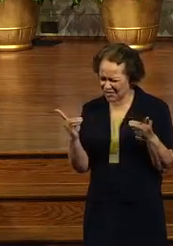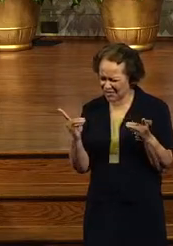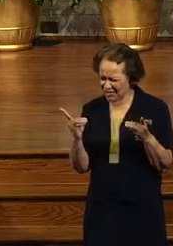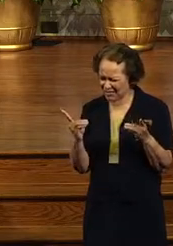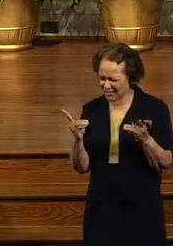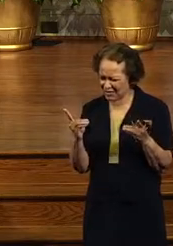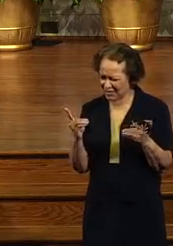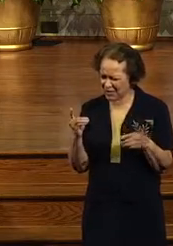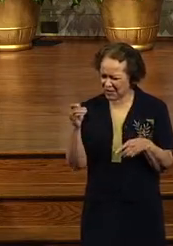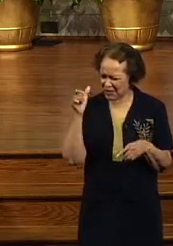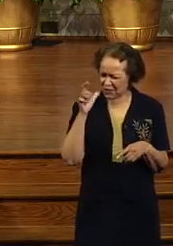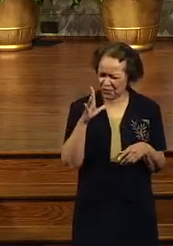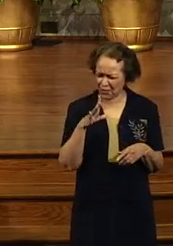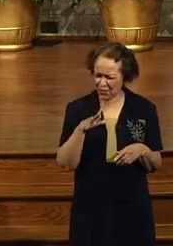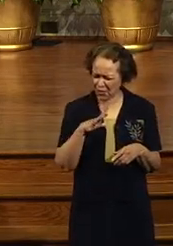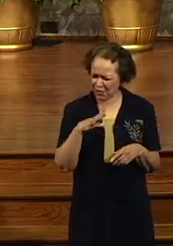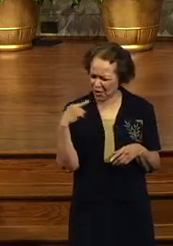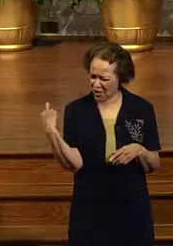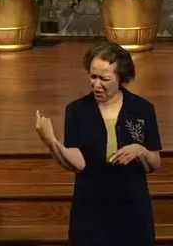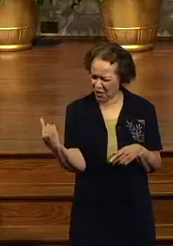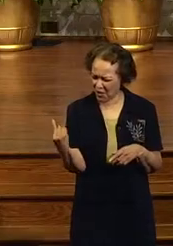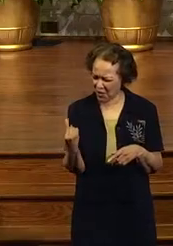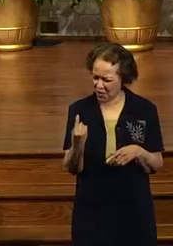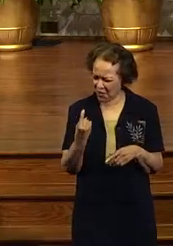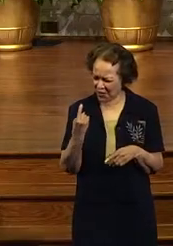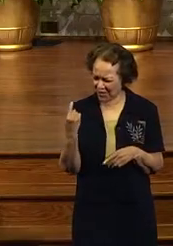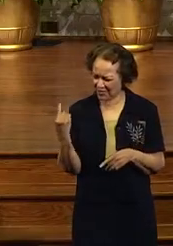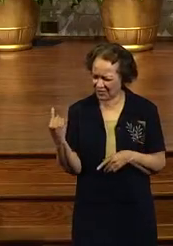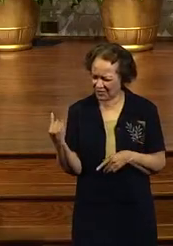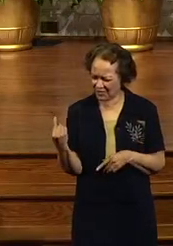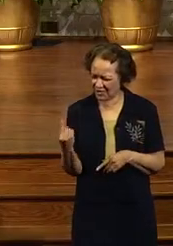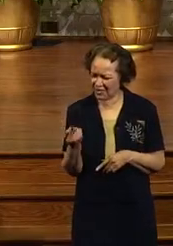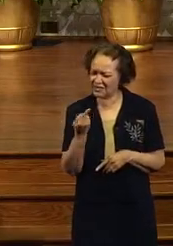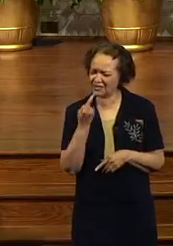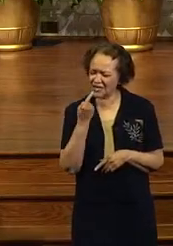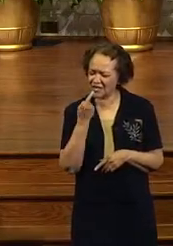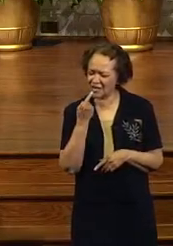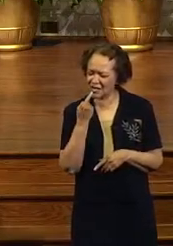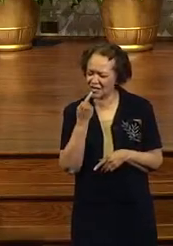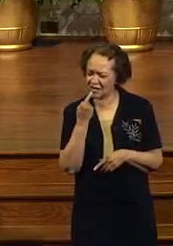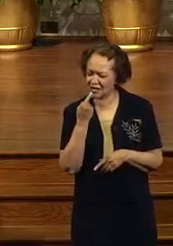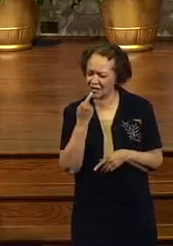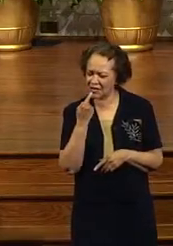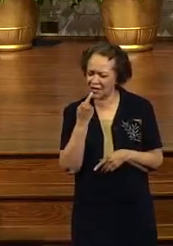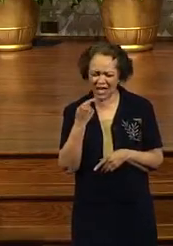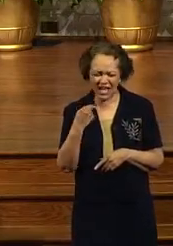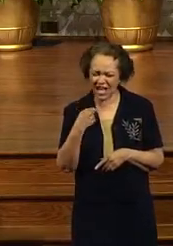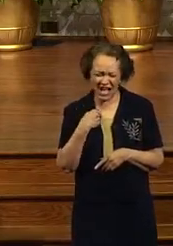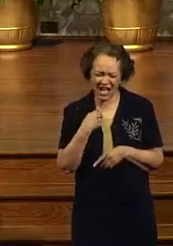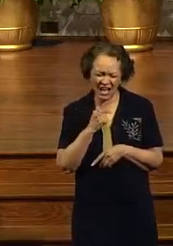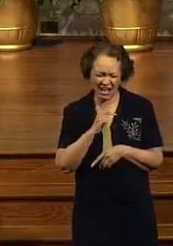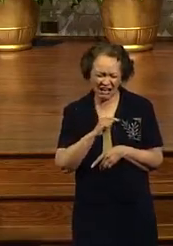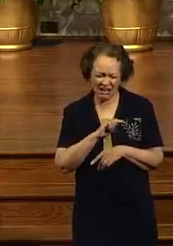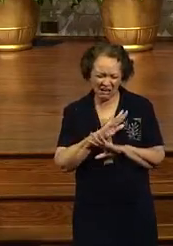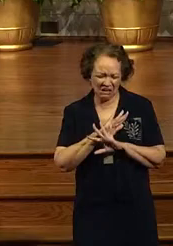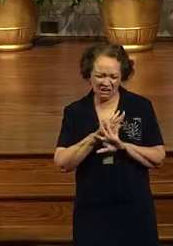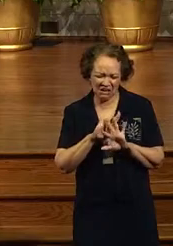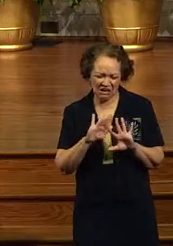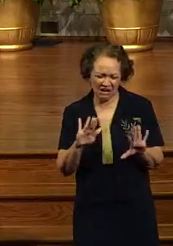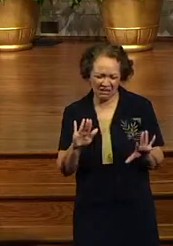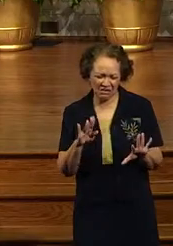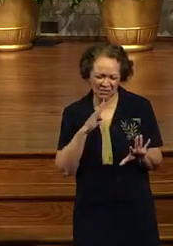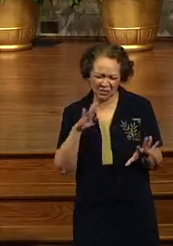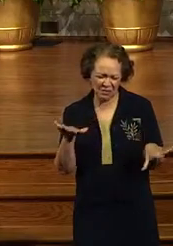the female always, most oftentimes, they would say that, I don't want to be married or have